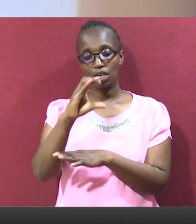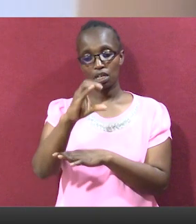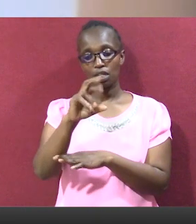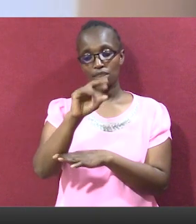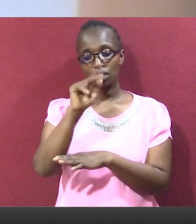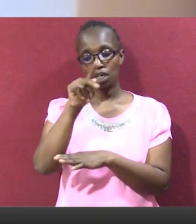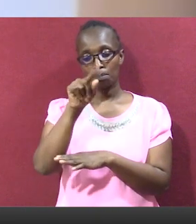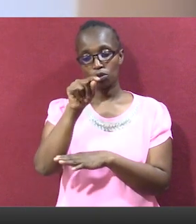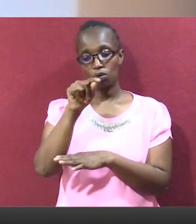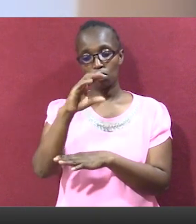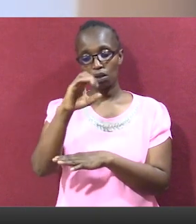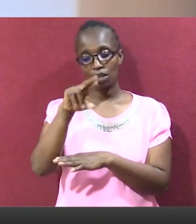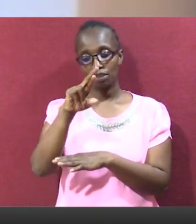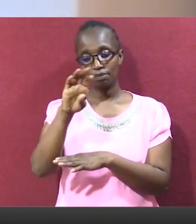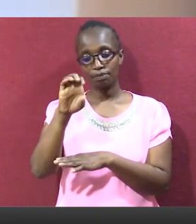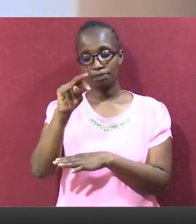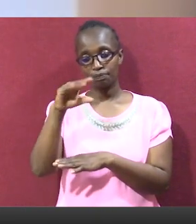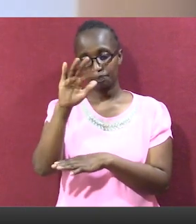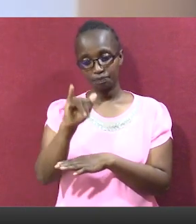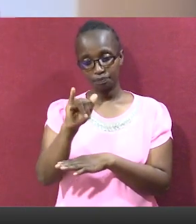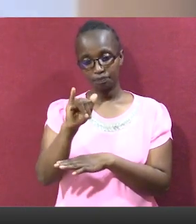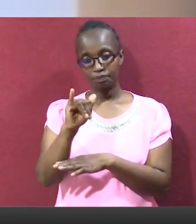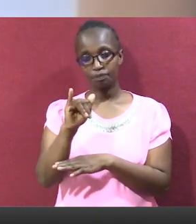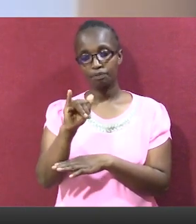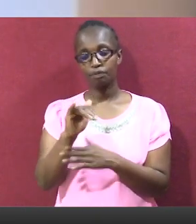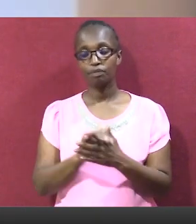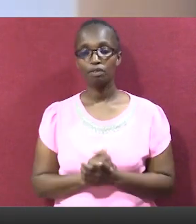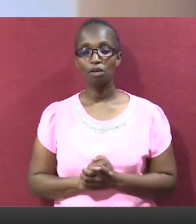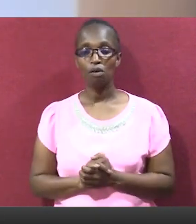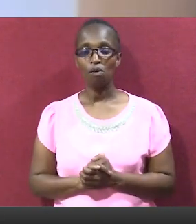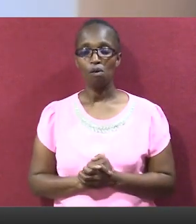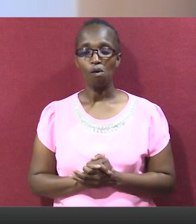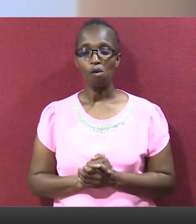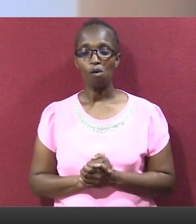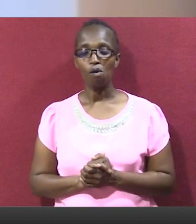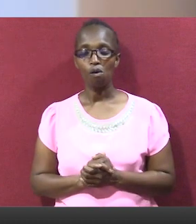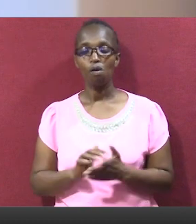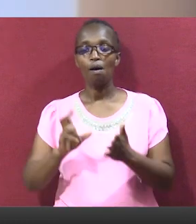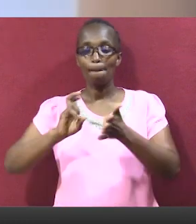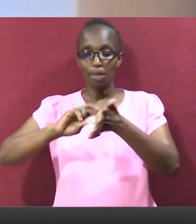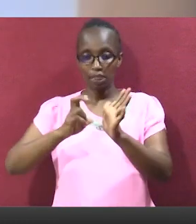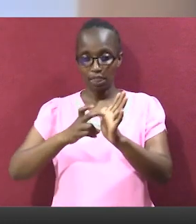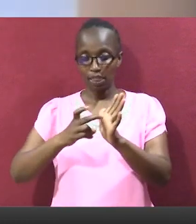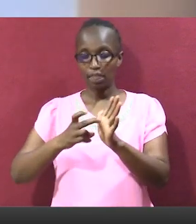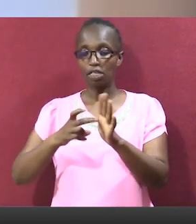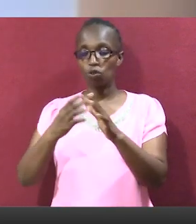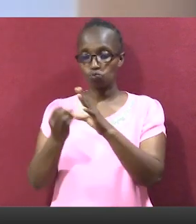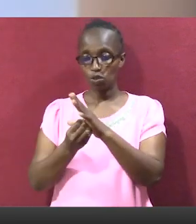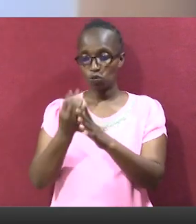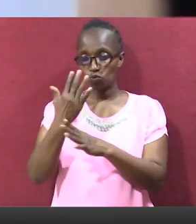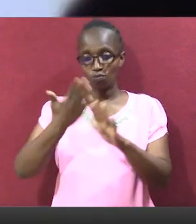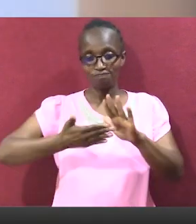from cryptocurrency to them. So because cryptocurrency that is backed by an asset